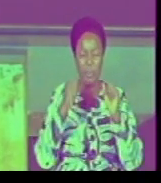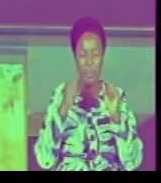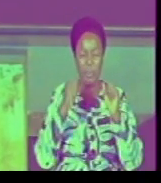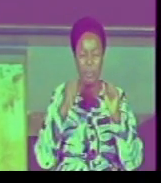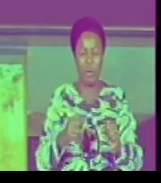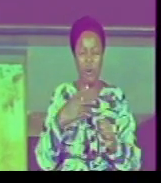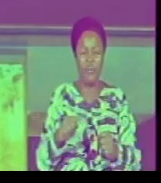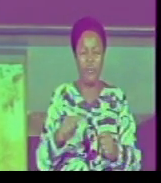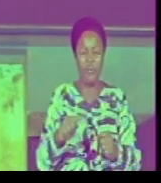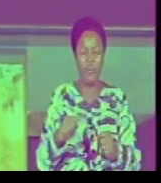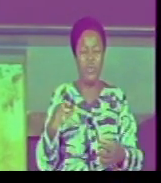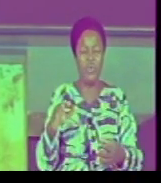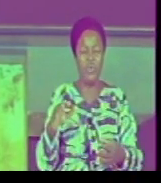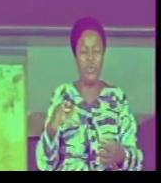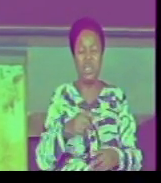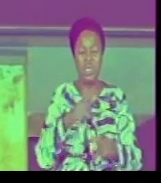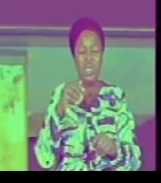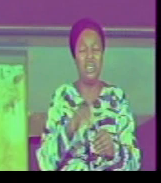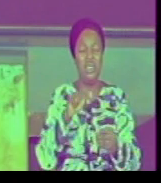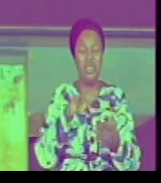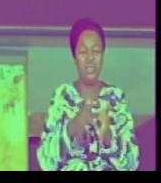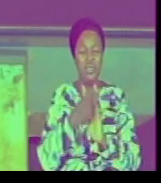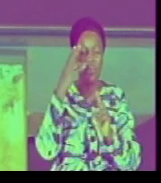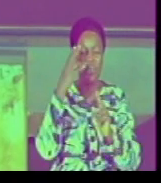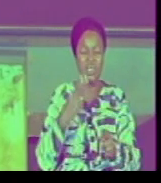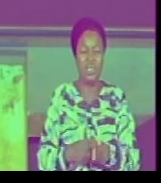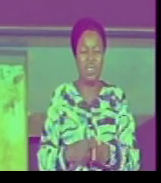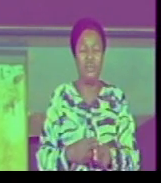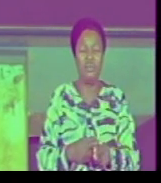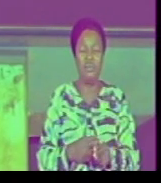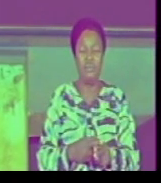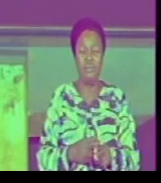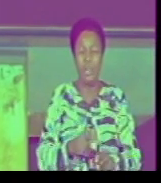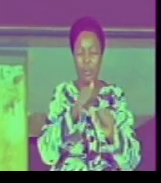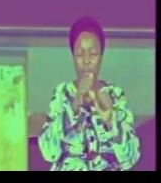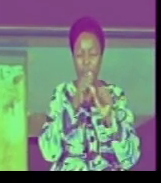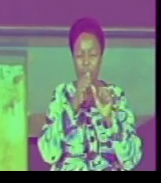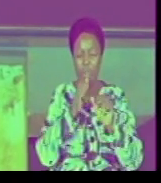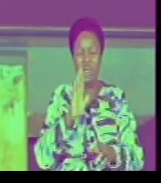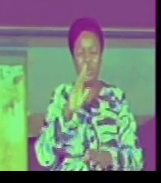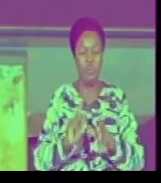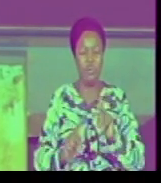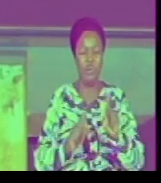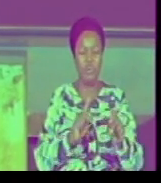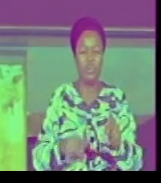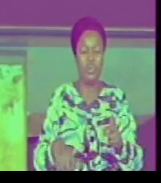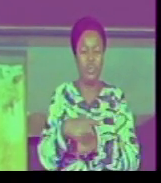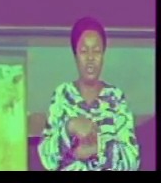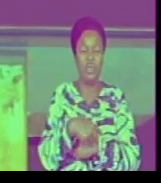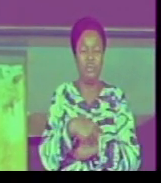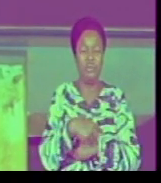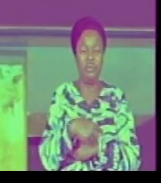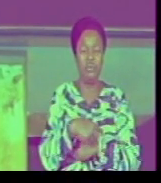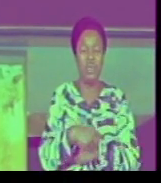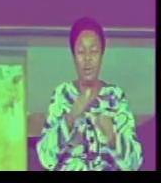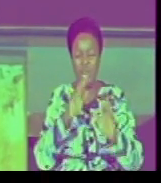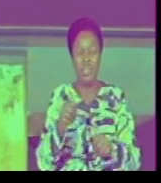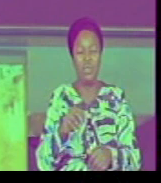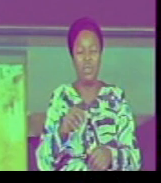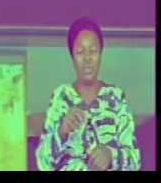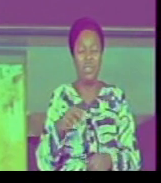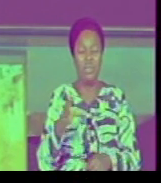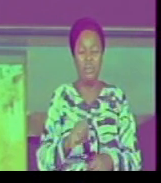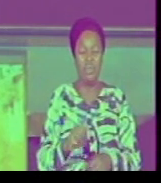in Jesus' name. Bless your people today. Bless them this week.